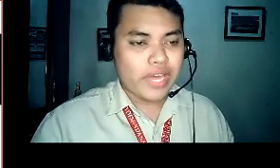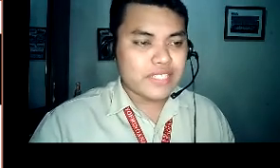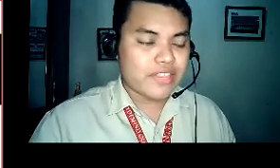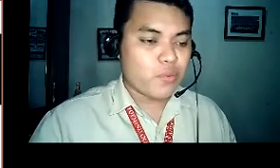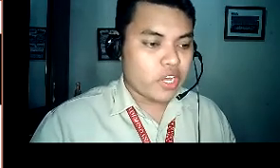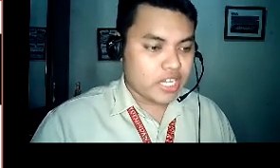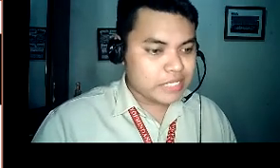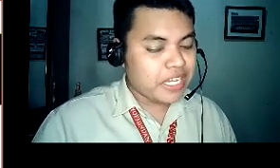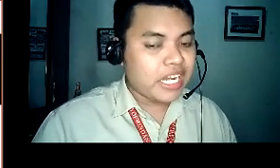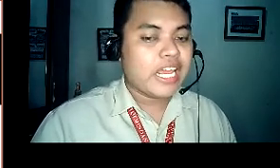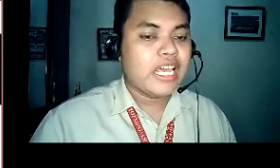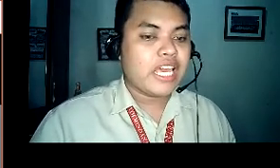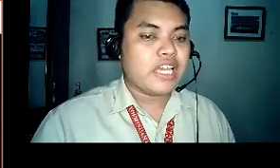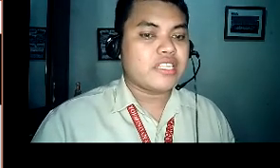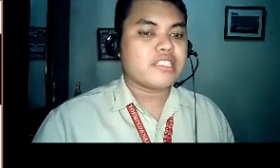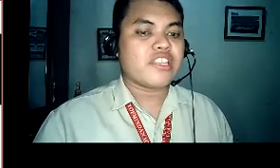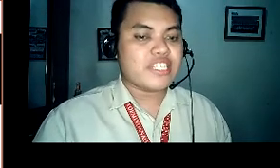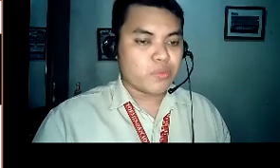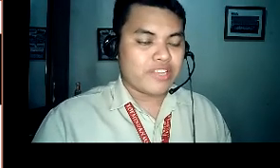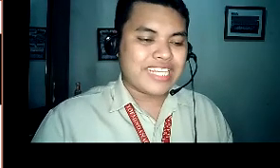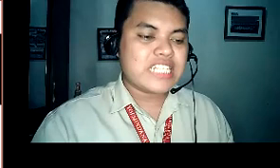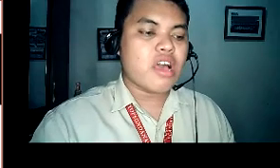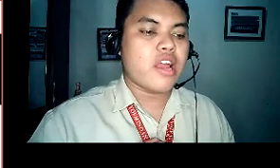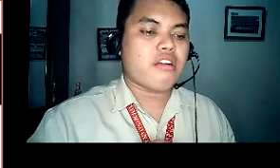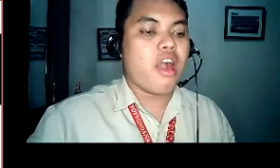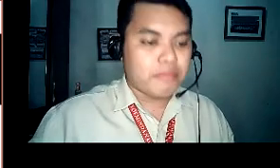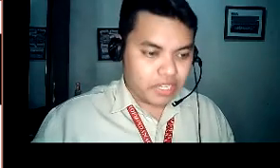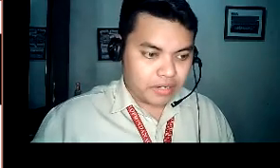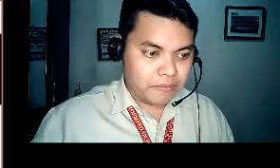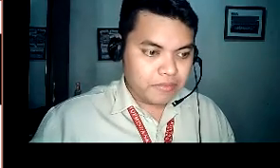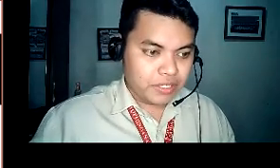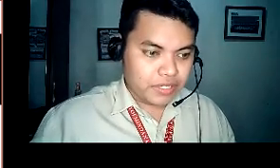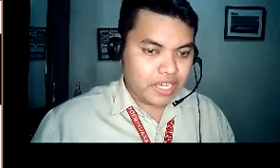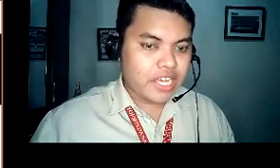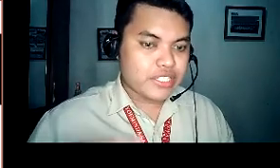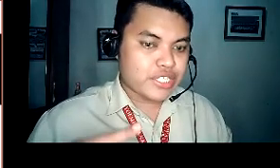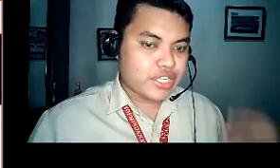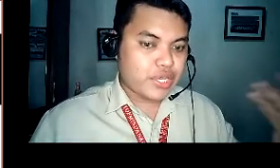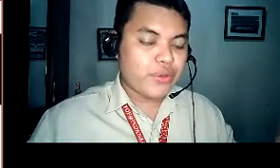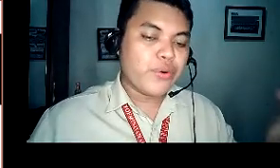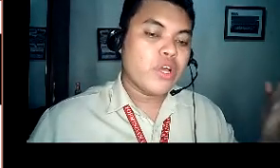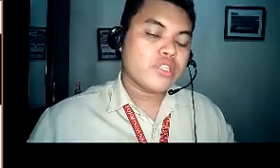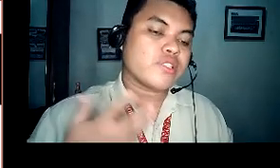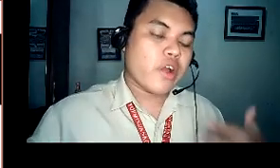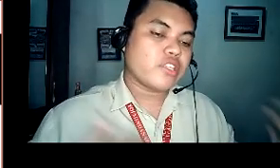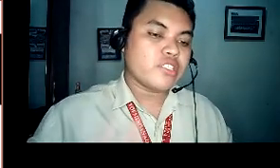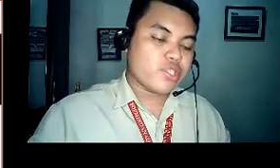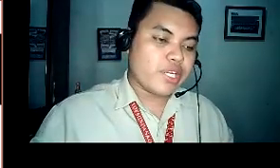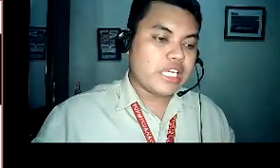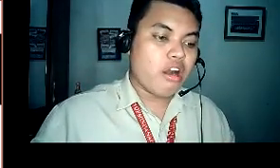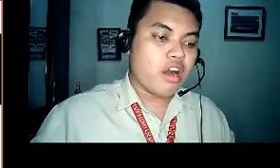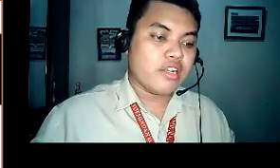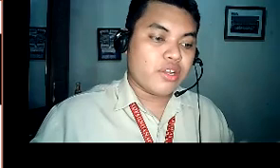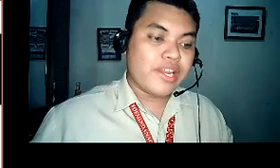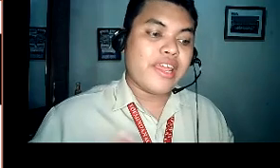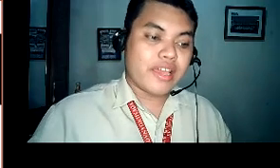5 wives and the 1 husband, and this one. These are common. Okay, as you start your